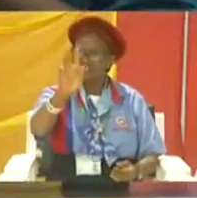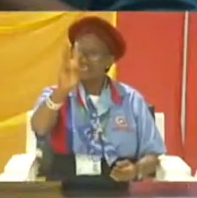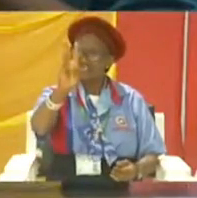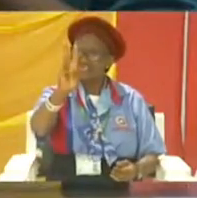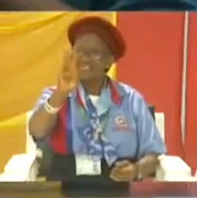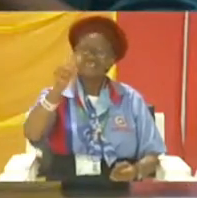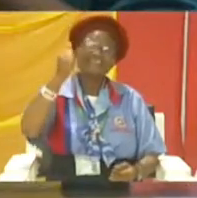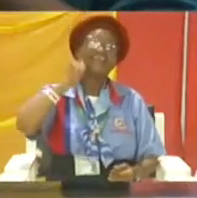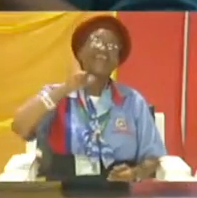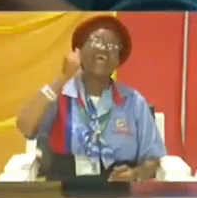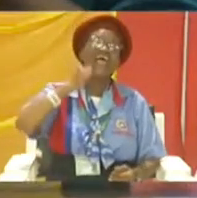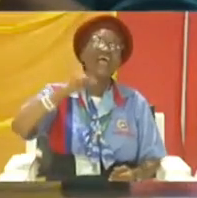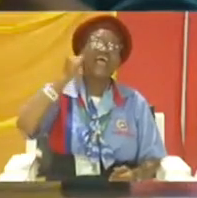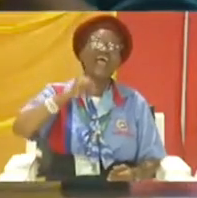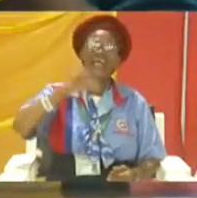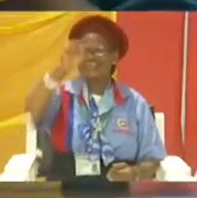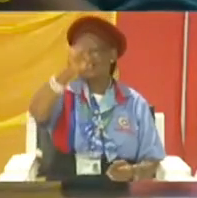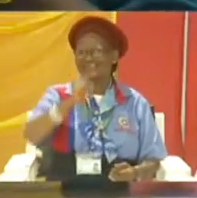26 girls.